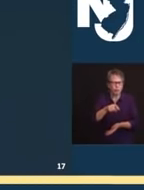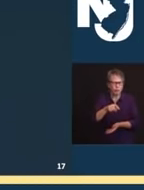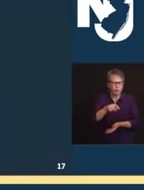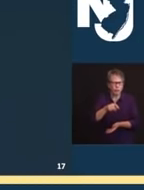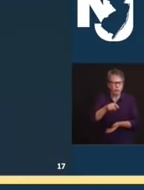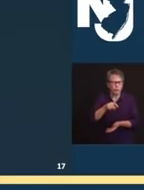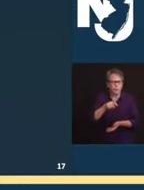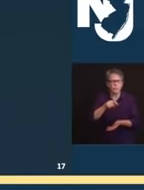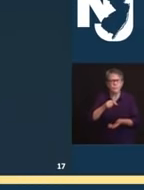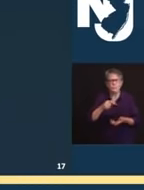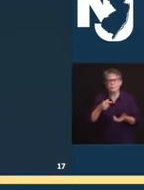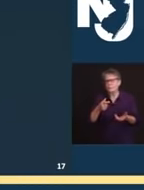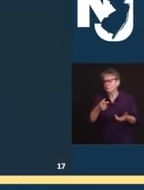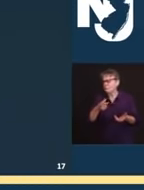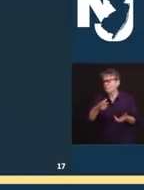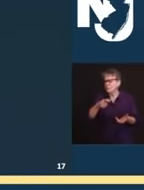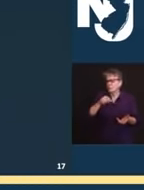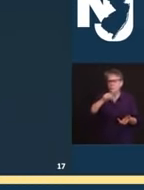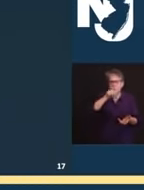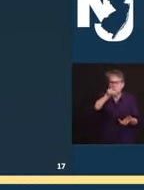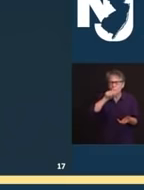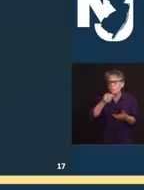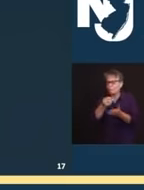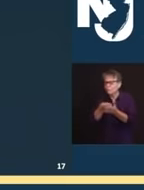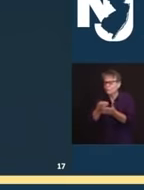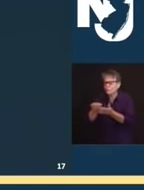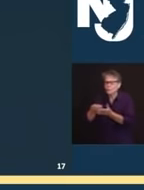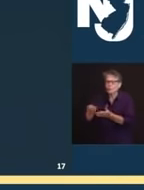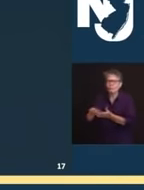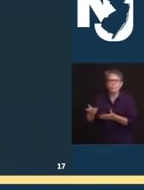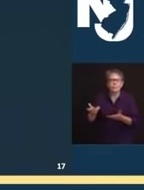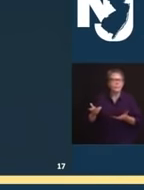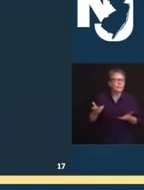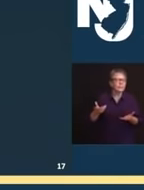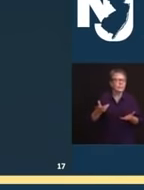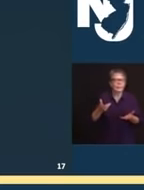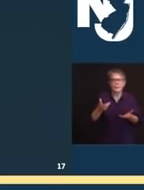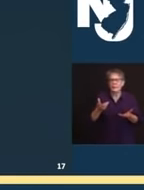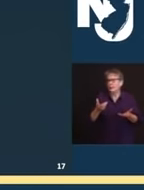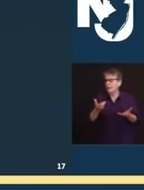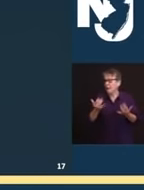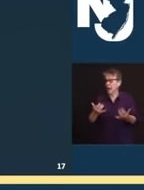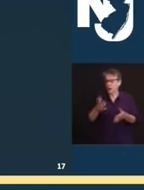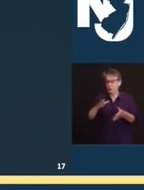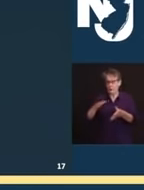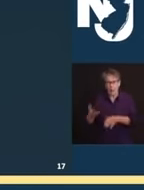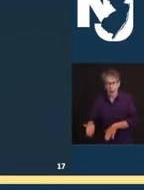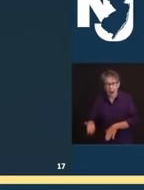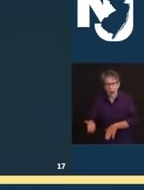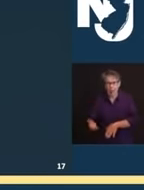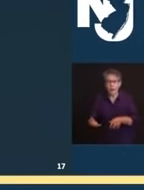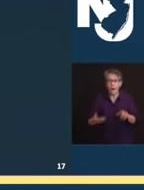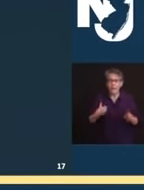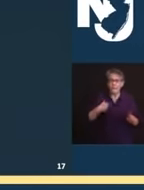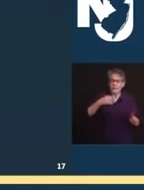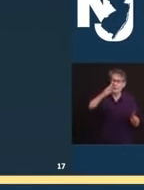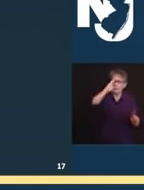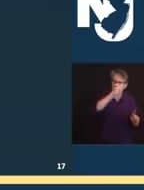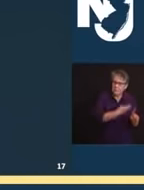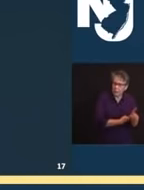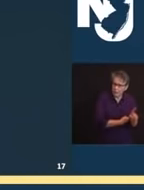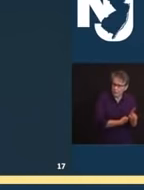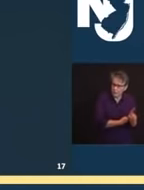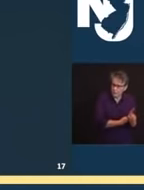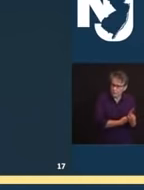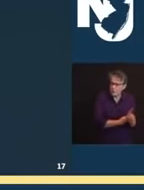trip. She leaves behind her son, Eugene Evans Jr., and I had the honor to speak with Eugene at the end of the week, and she leaves her